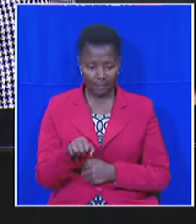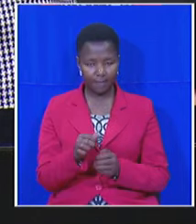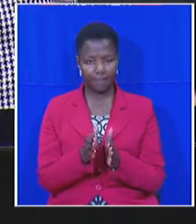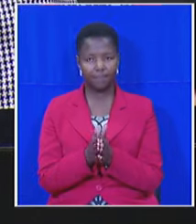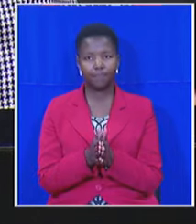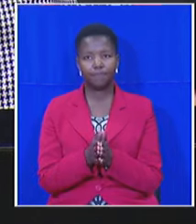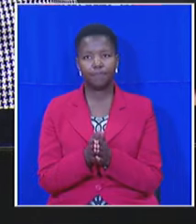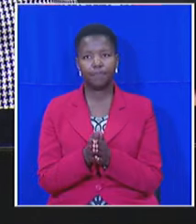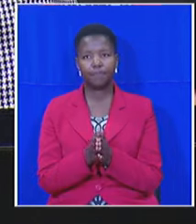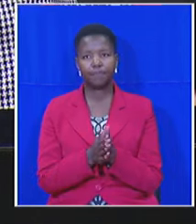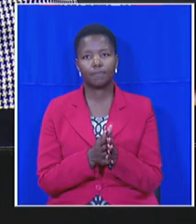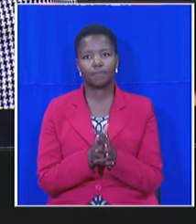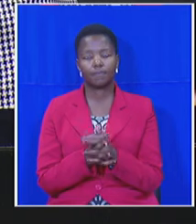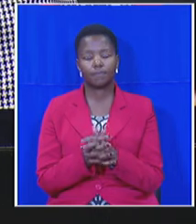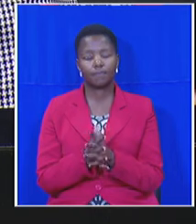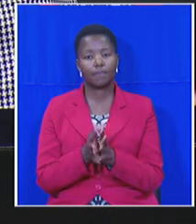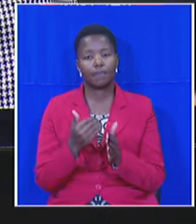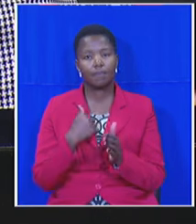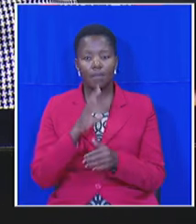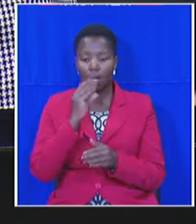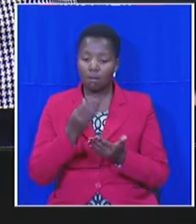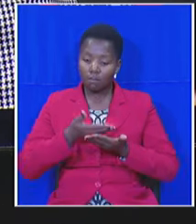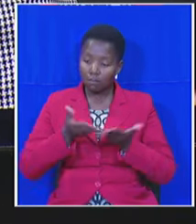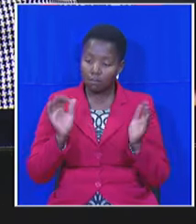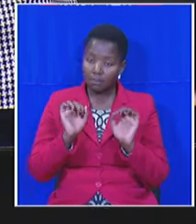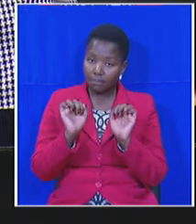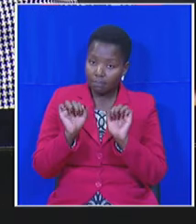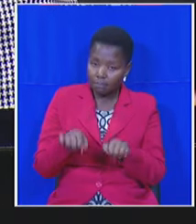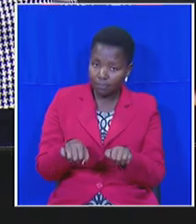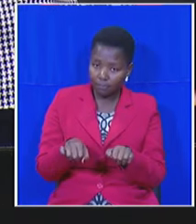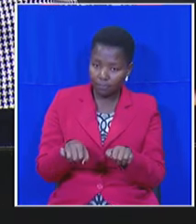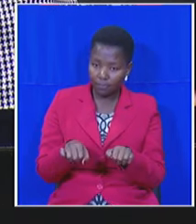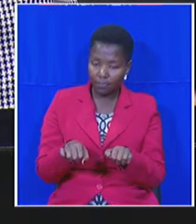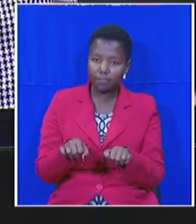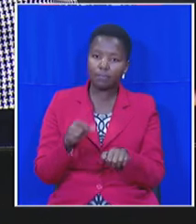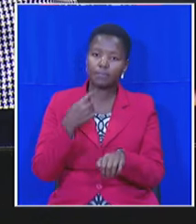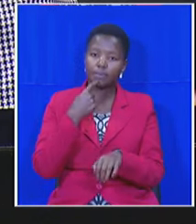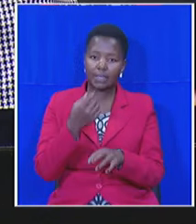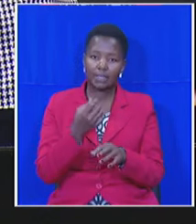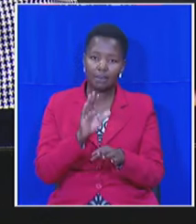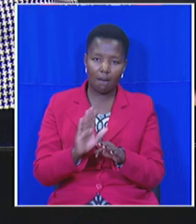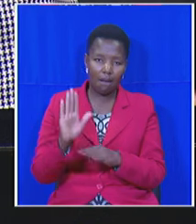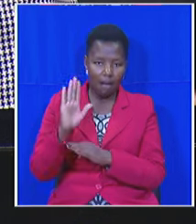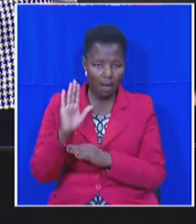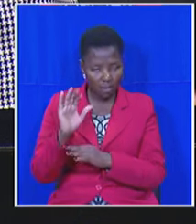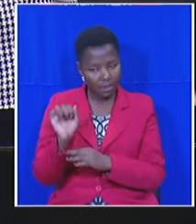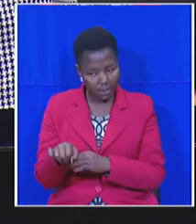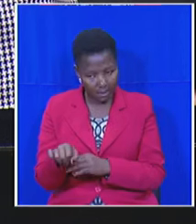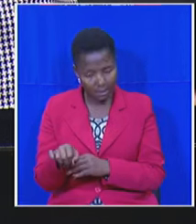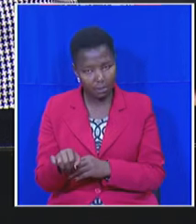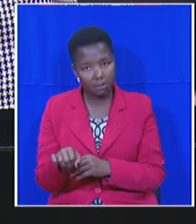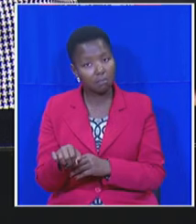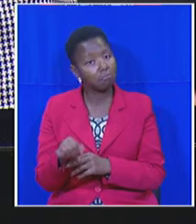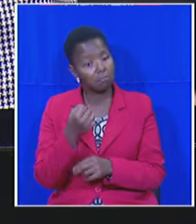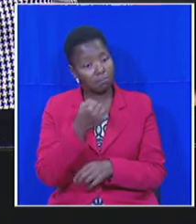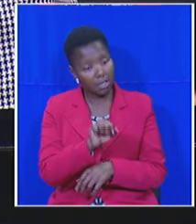In light of the objection, I now put the question. Those in favor will say aye. Those against will